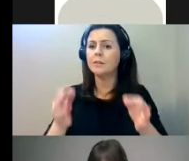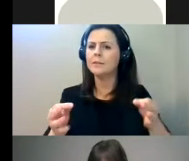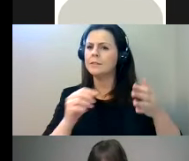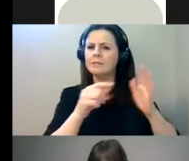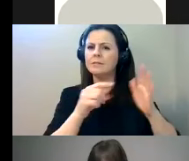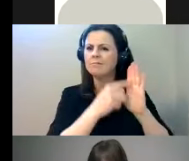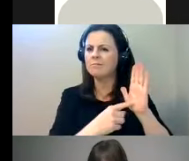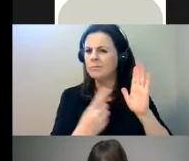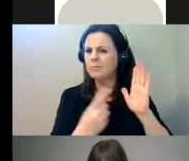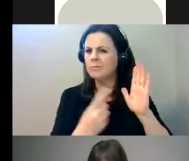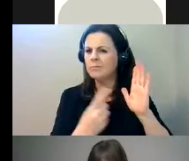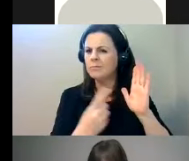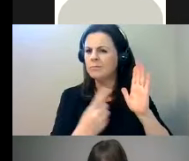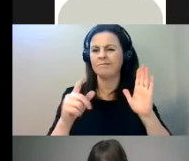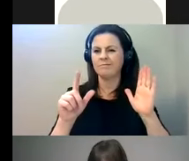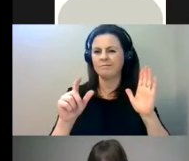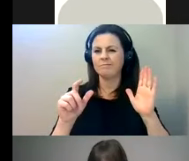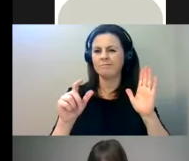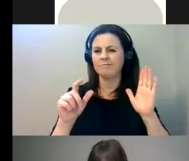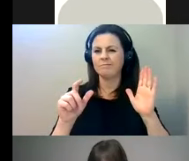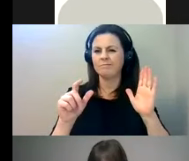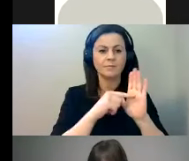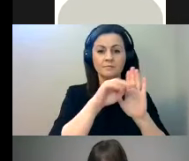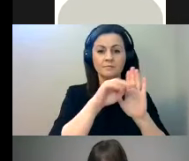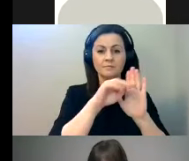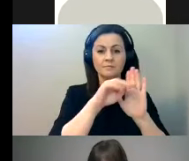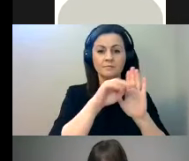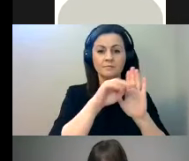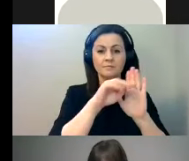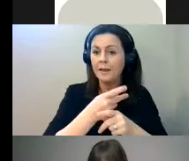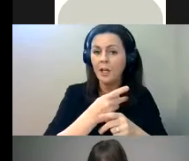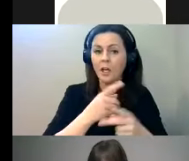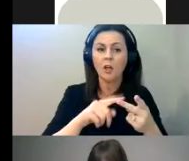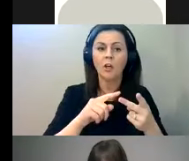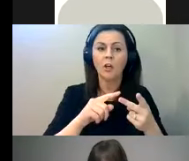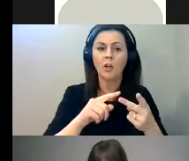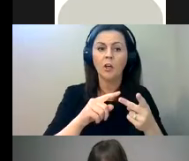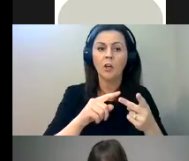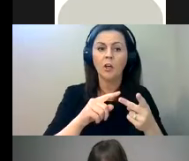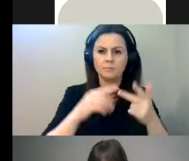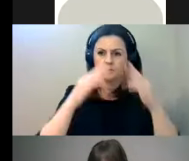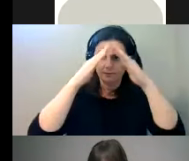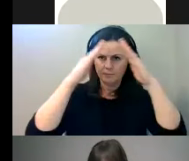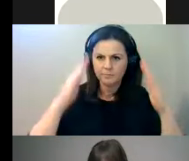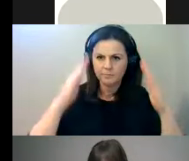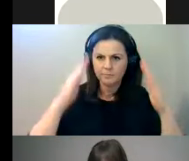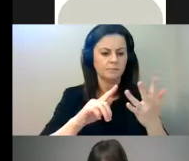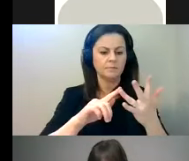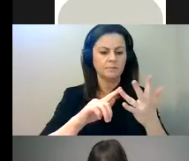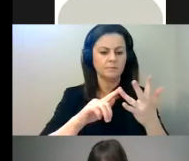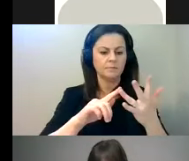it includes health care, nutrition, shelter, clothing,